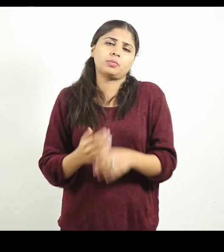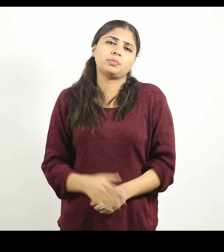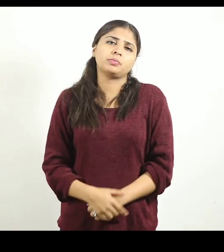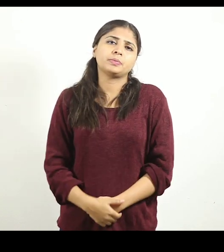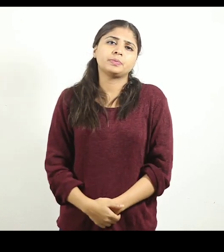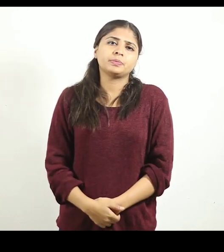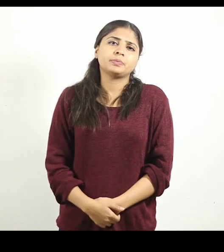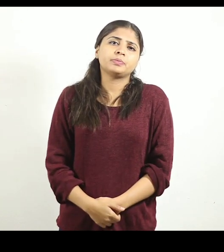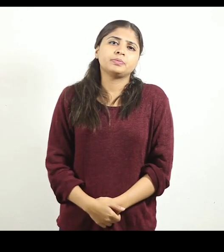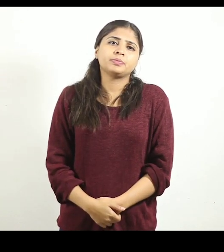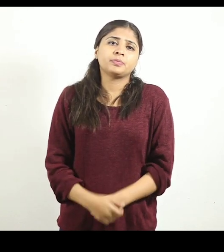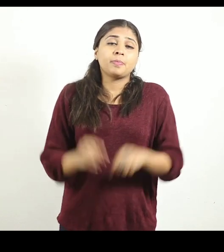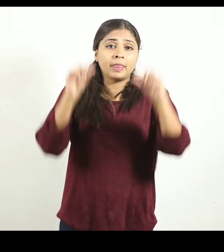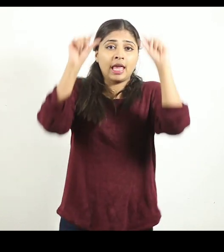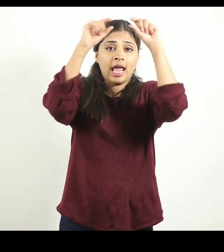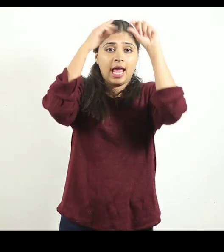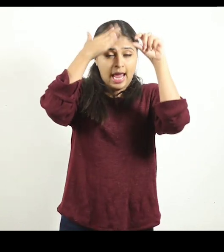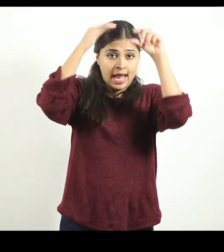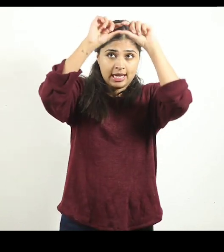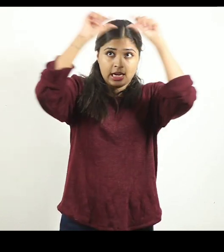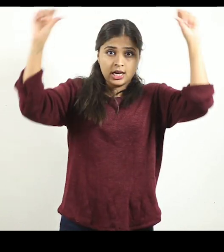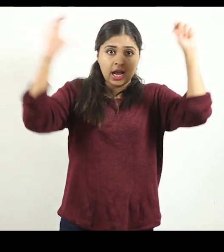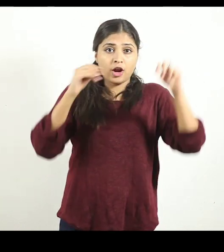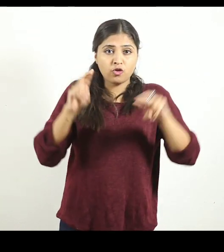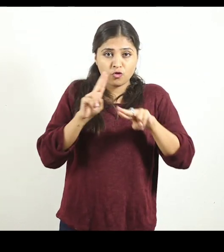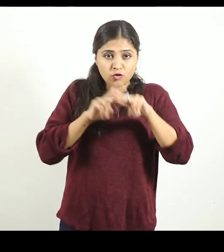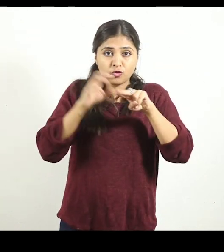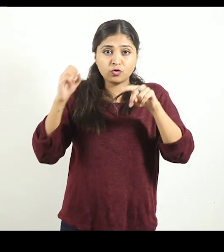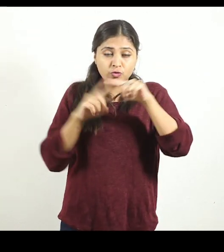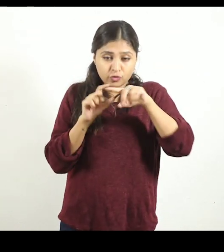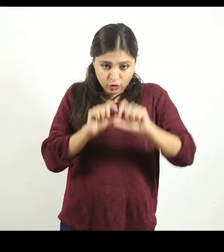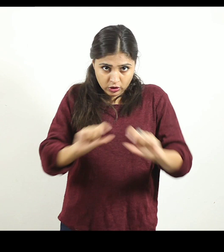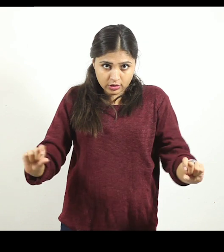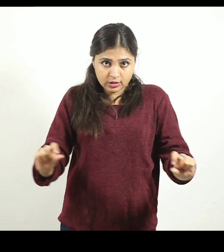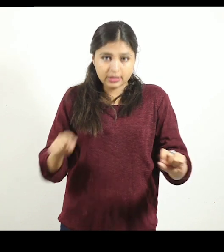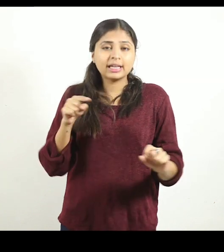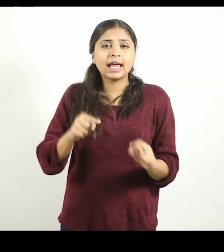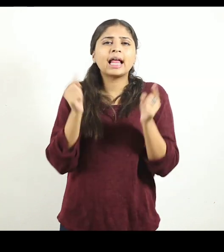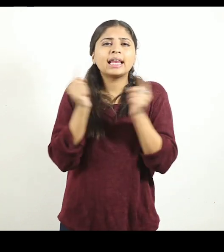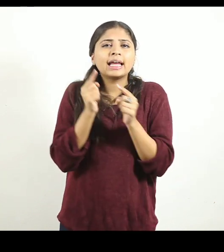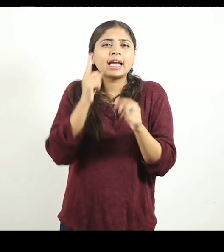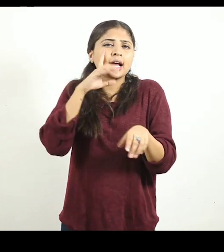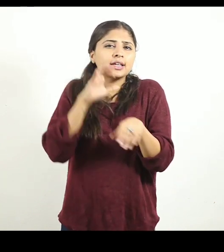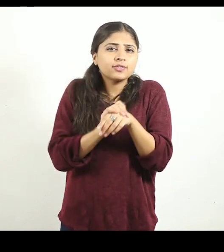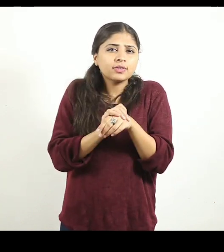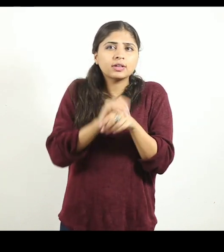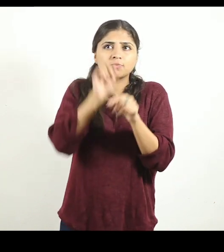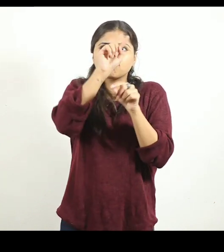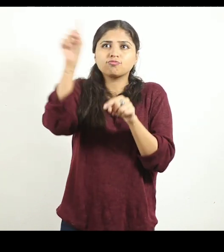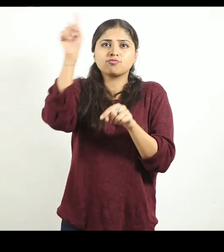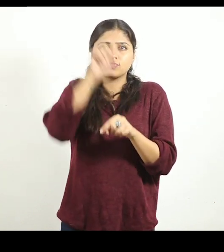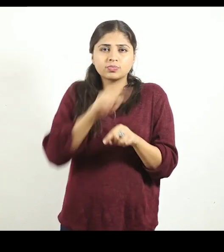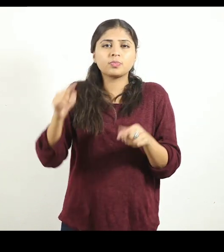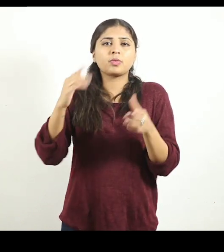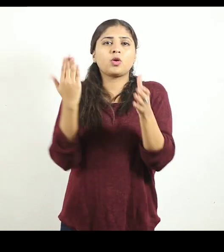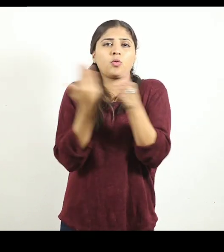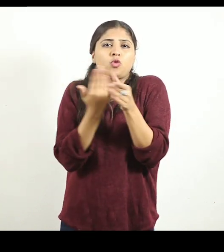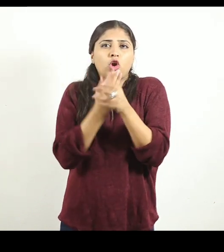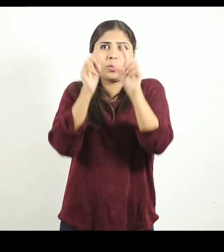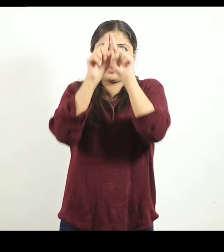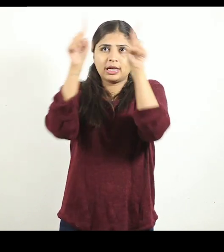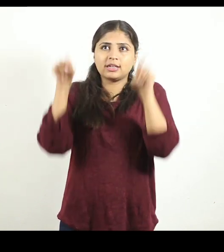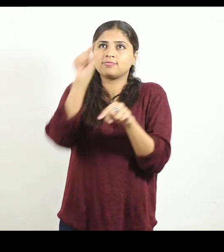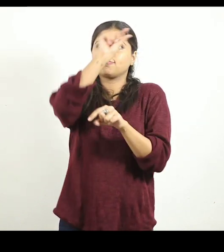Header and footers. The header is a section of the document that appears in the top margin, while the footer